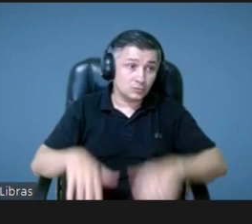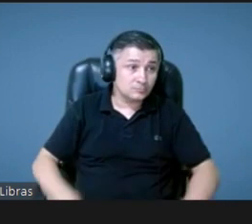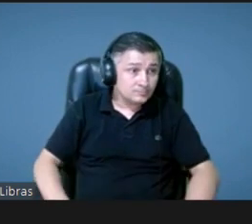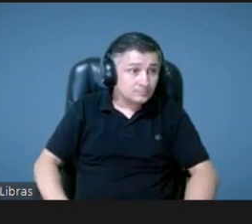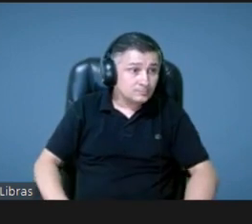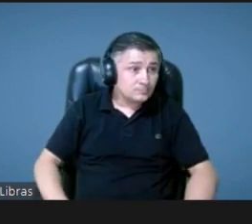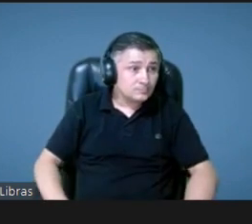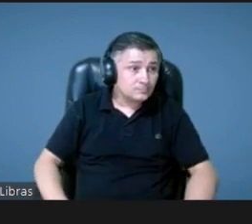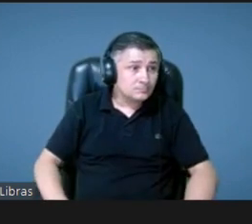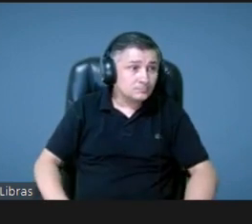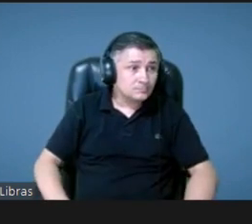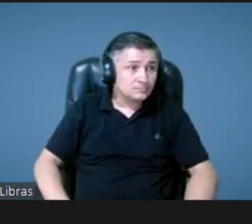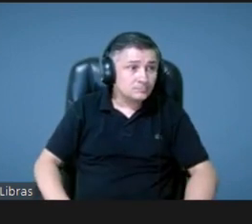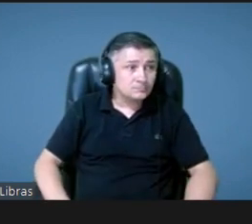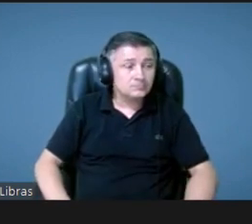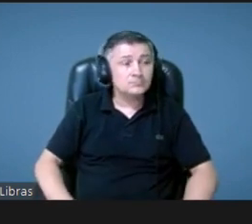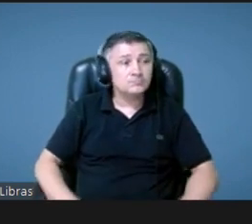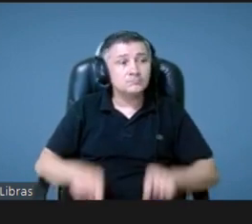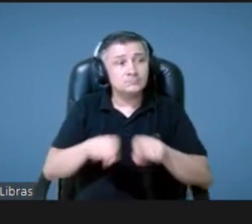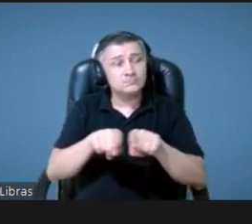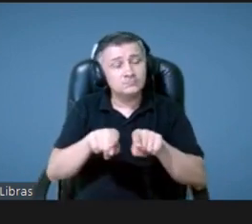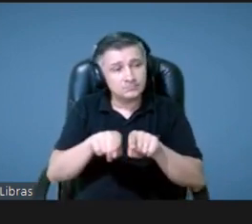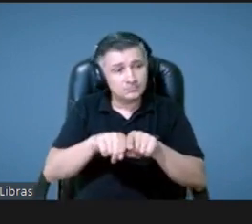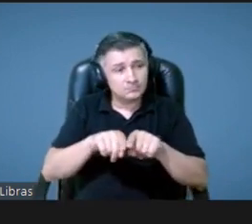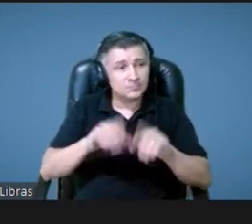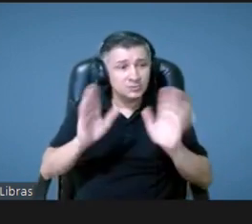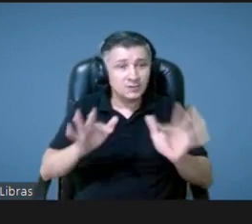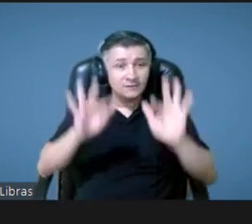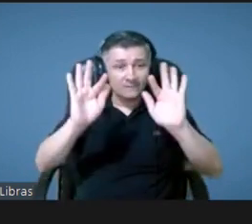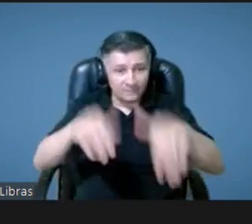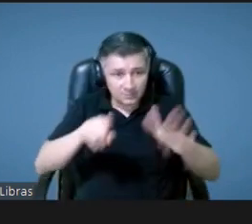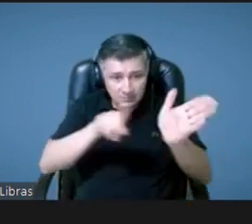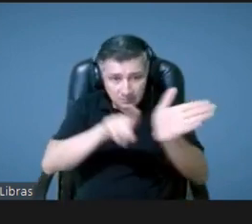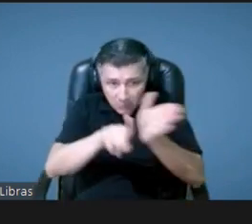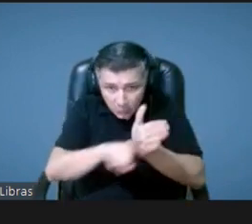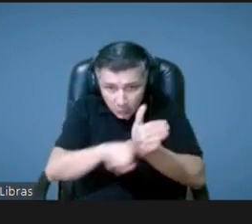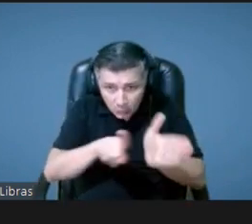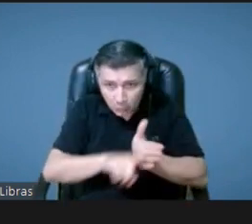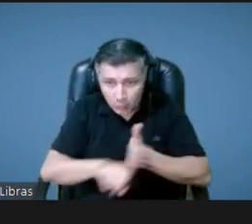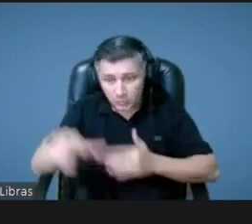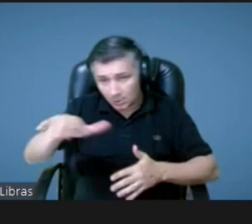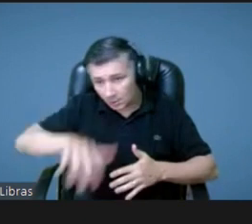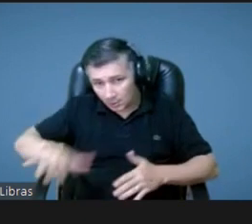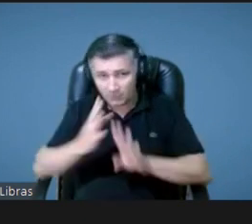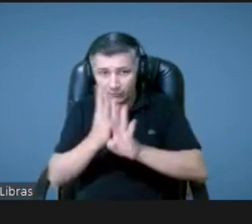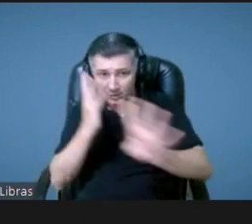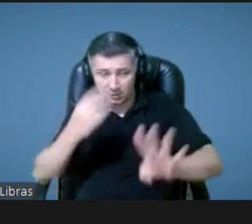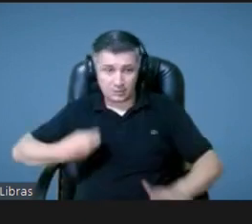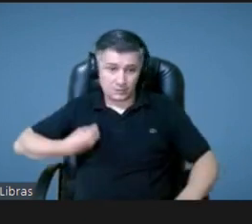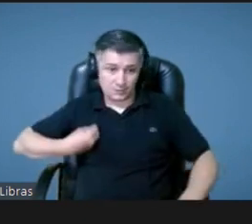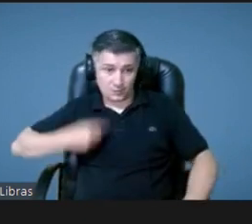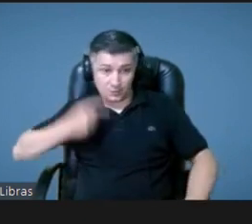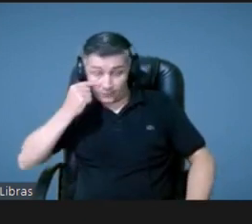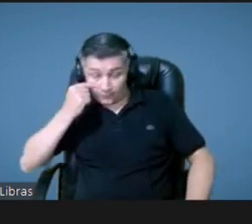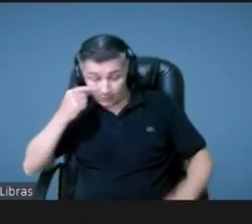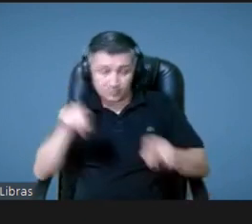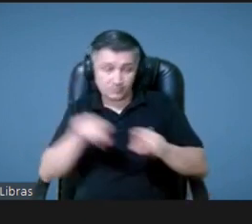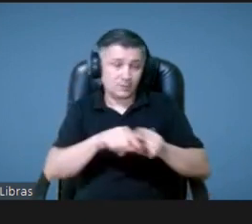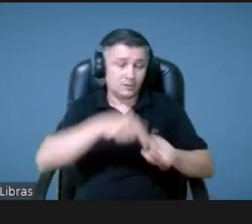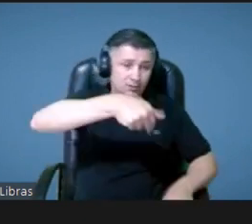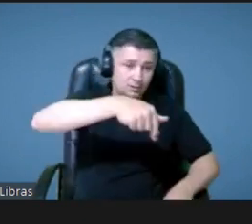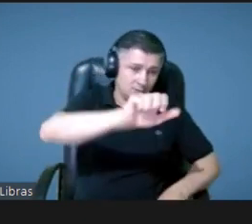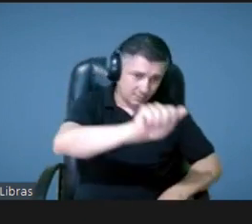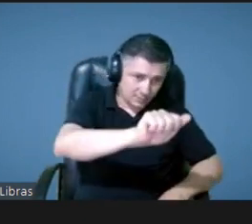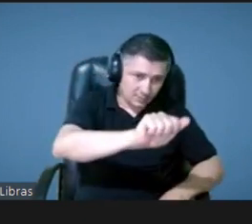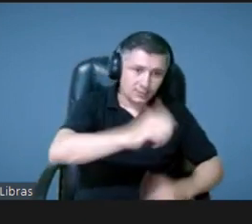allows for more spot flights. So this was the last question, Tiago.